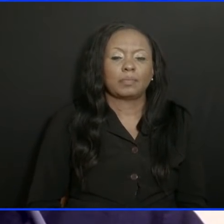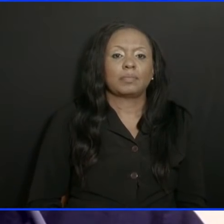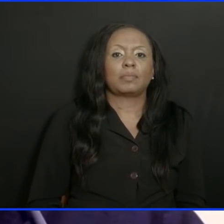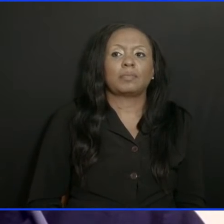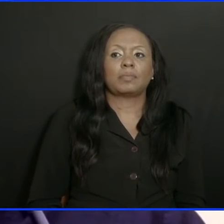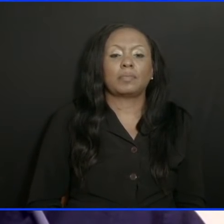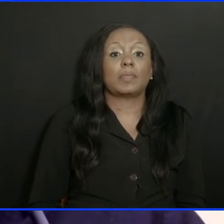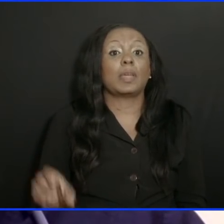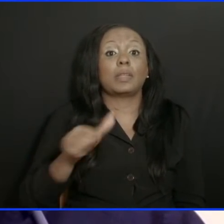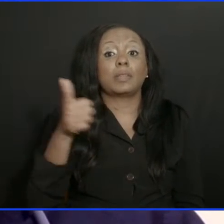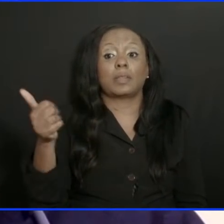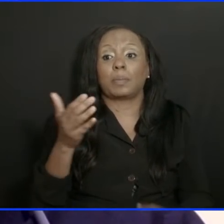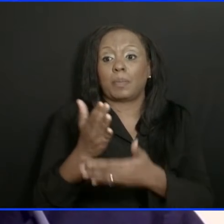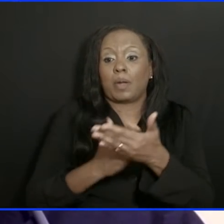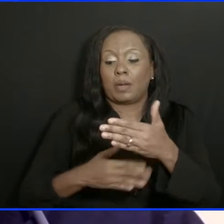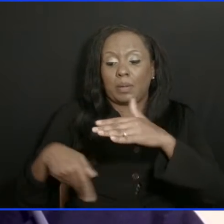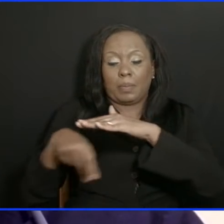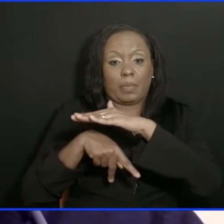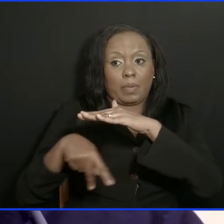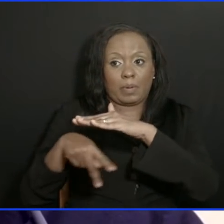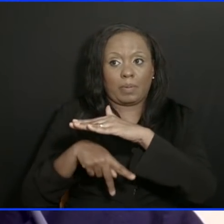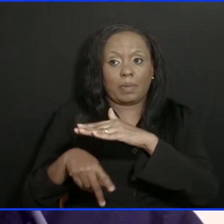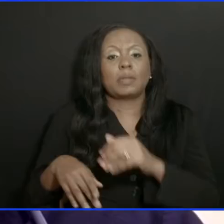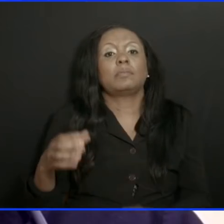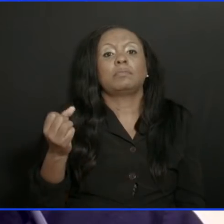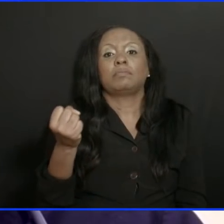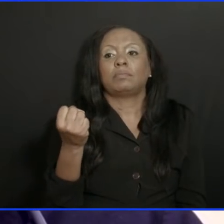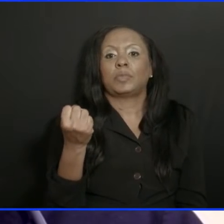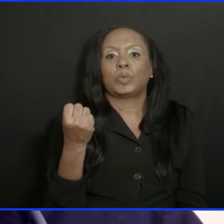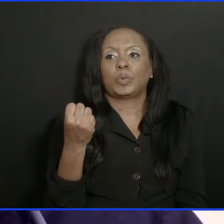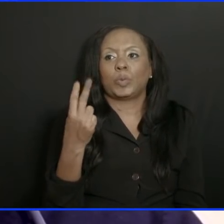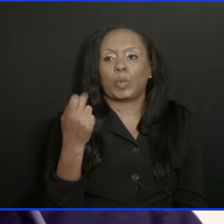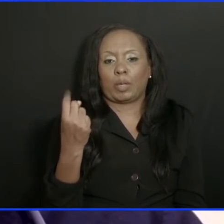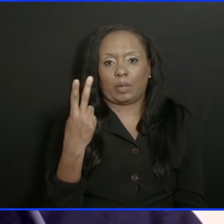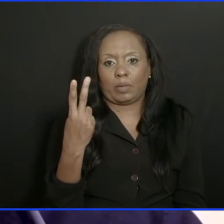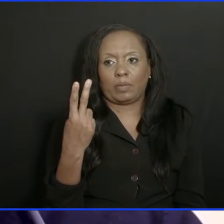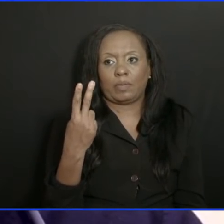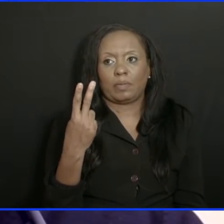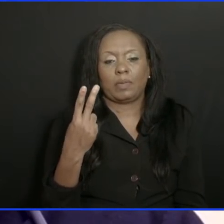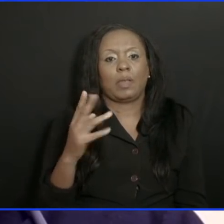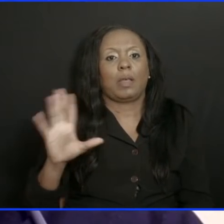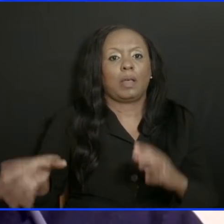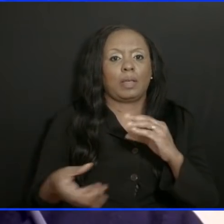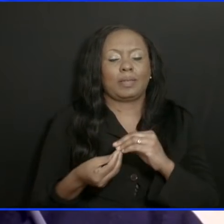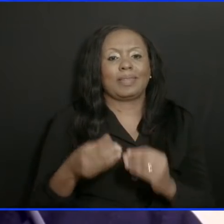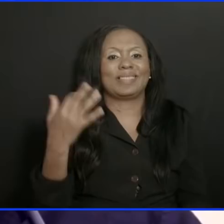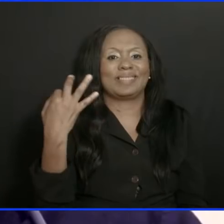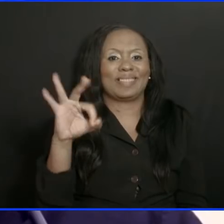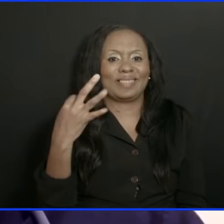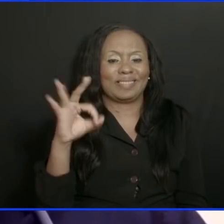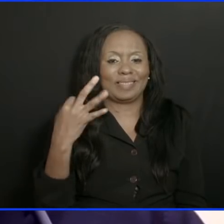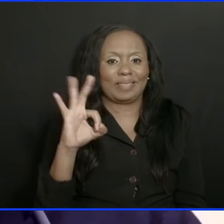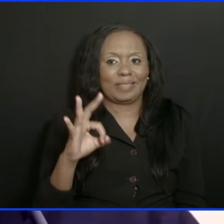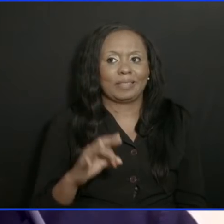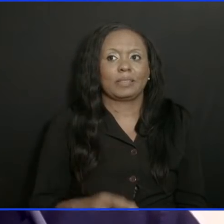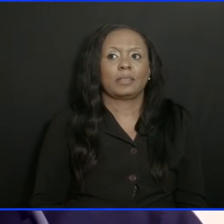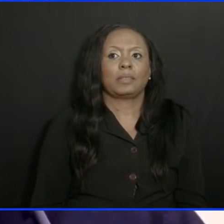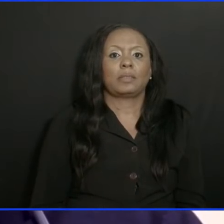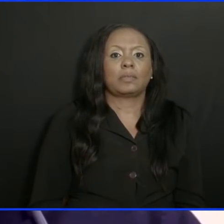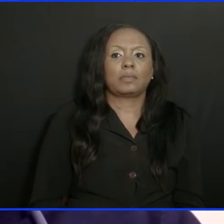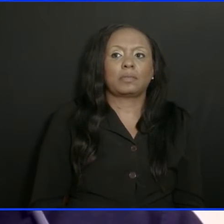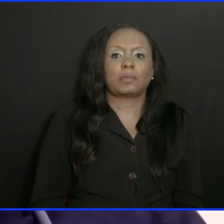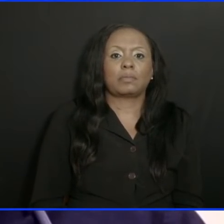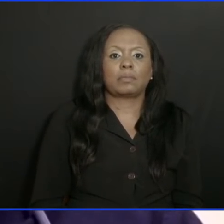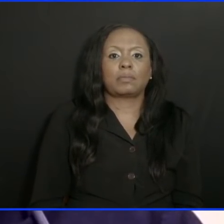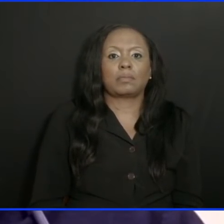isolation B, we have a total of 12 individuals. So that gives you a total of 19. Out of that 19, 13 of